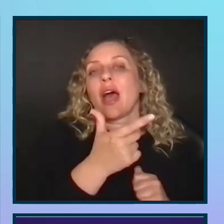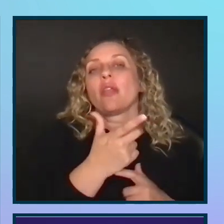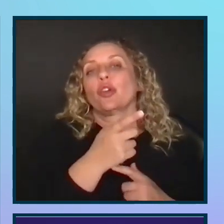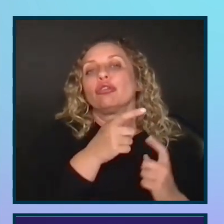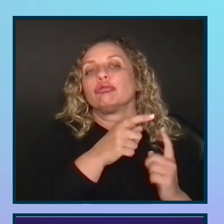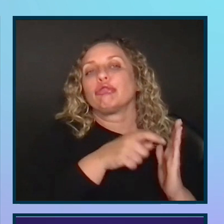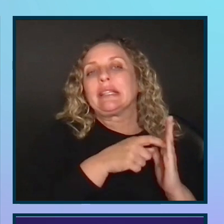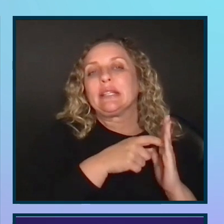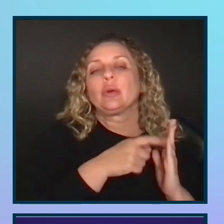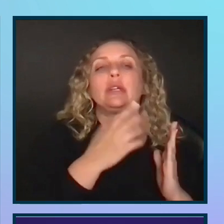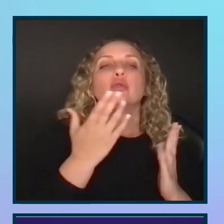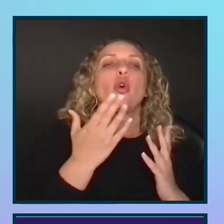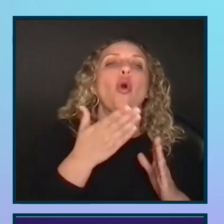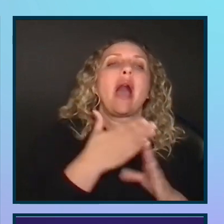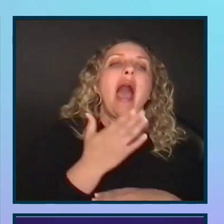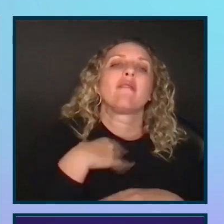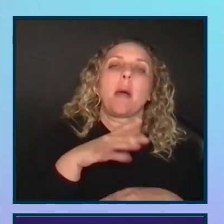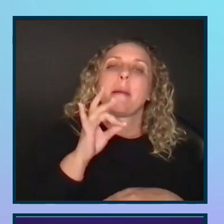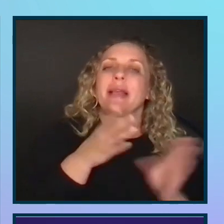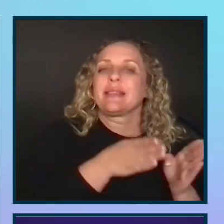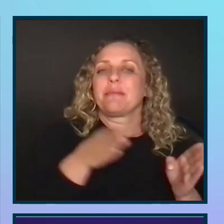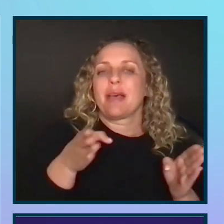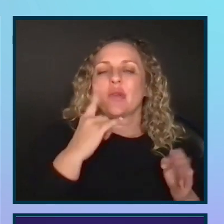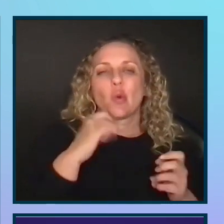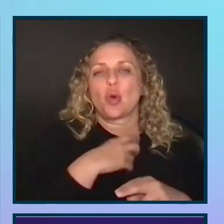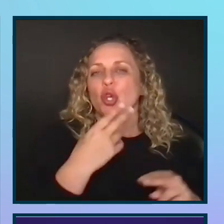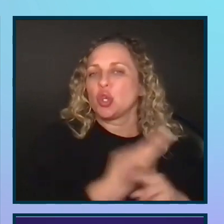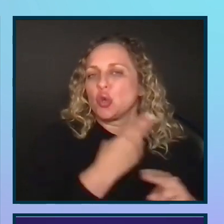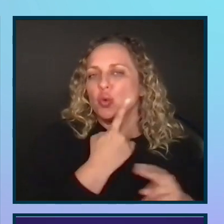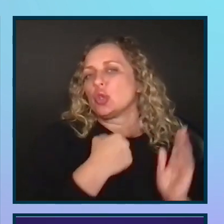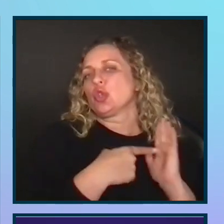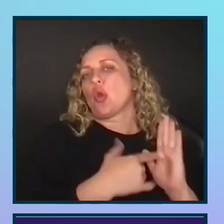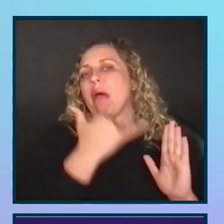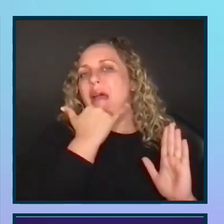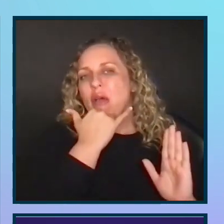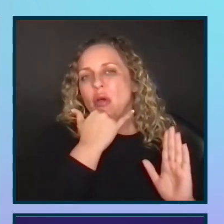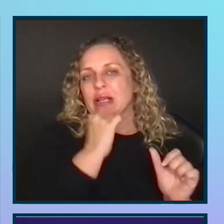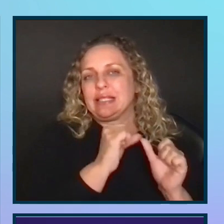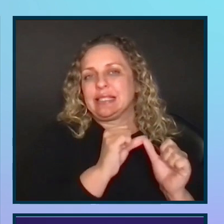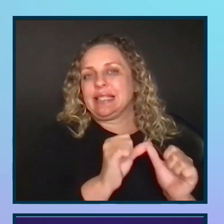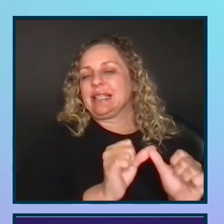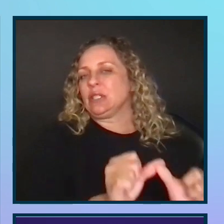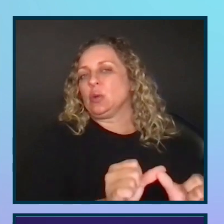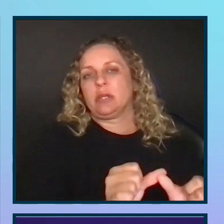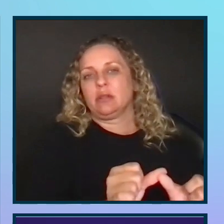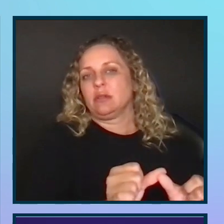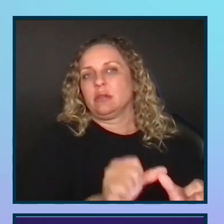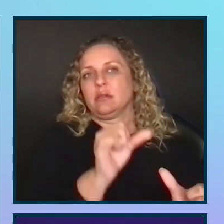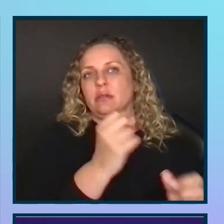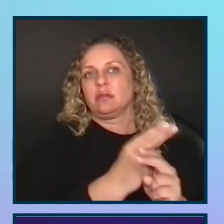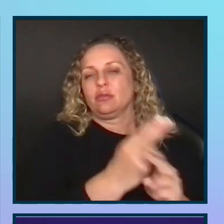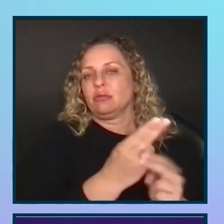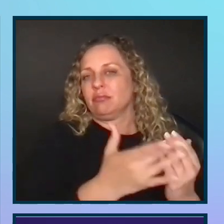criterion. So after picking the method that you're going to use to show errors, stick to it consistently. On the screen, I